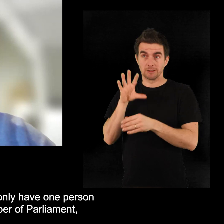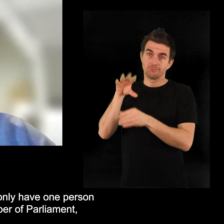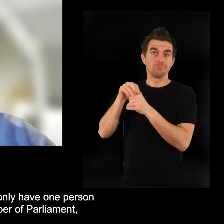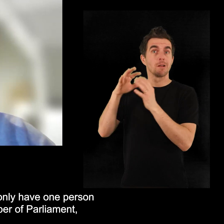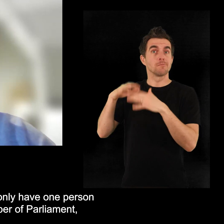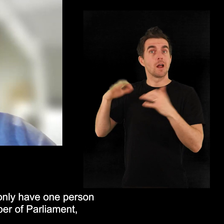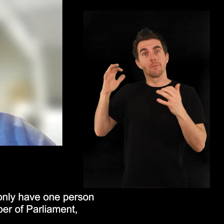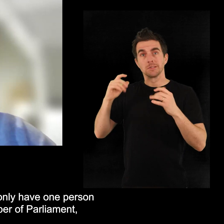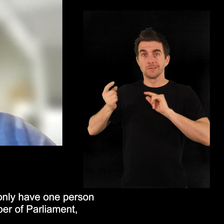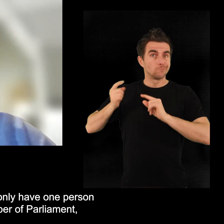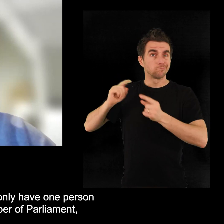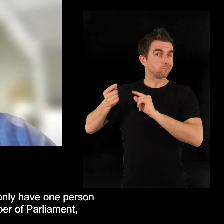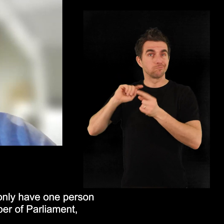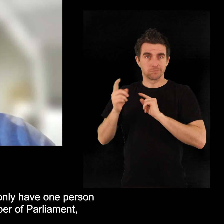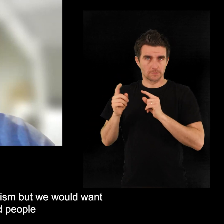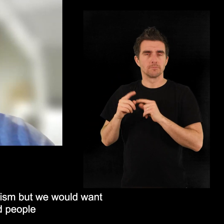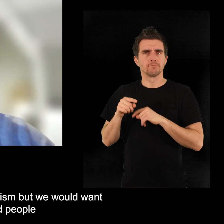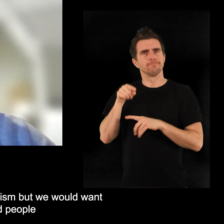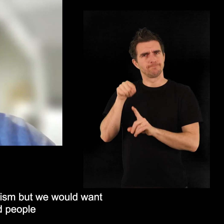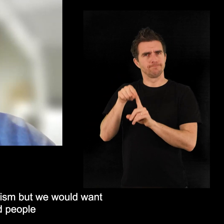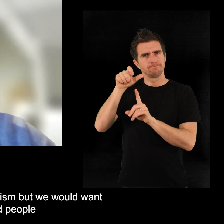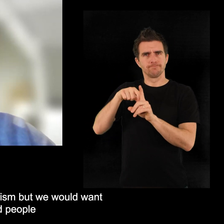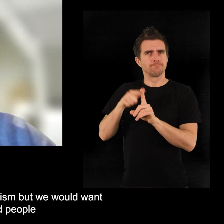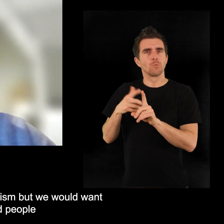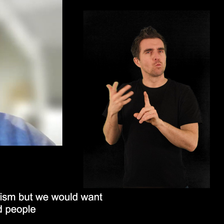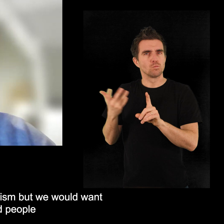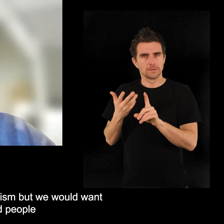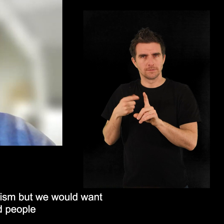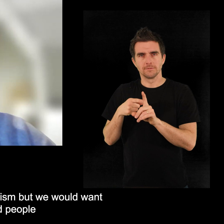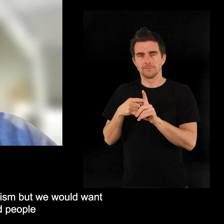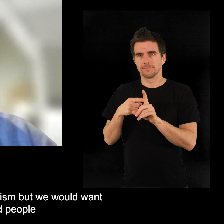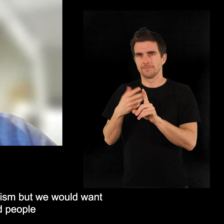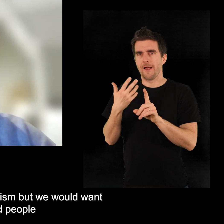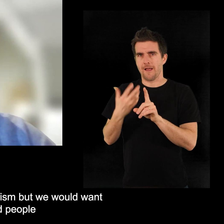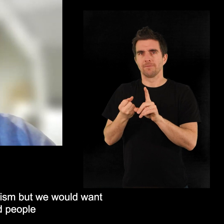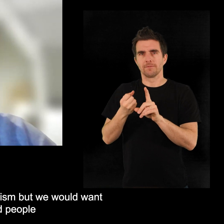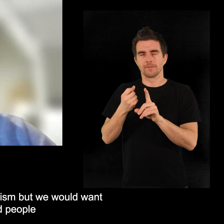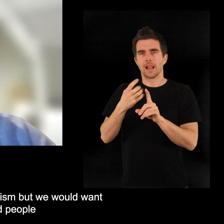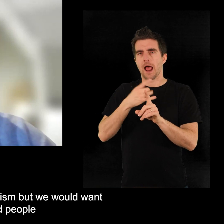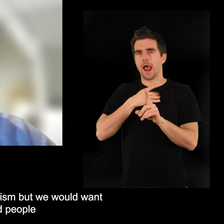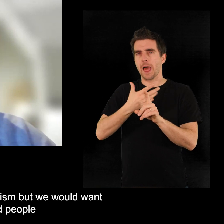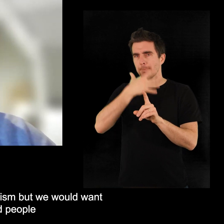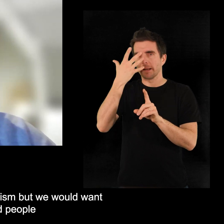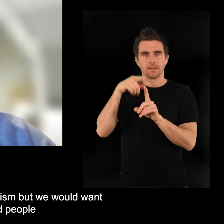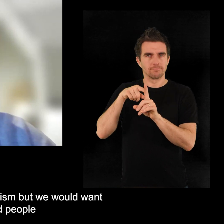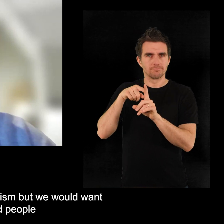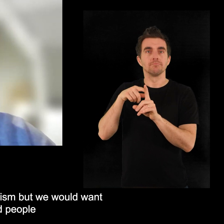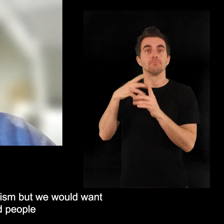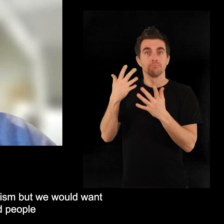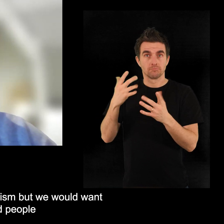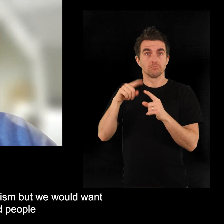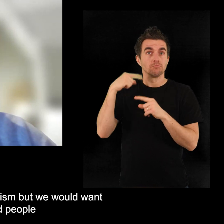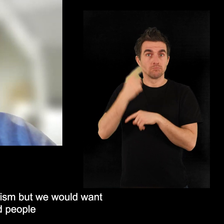of Parliament, and he is someone with albinism. But we would want in 2025 to